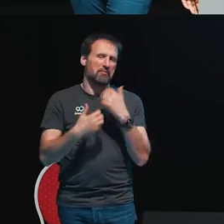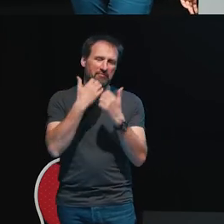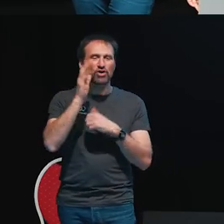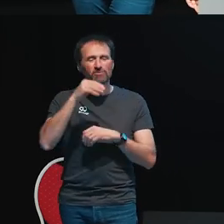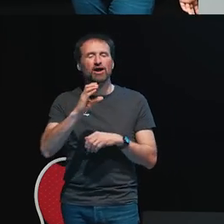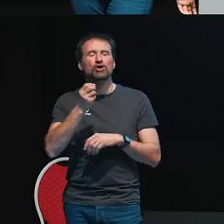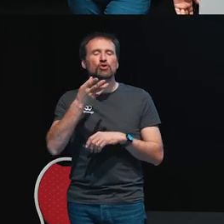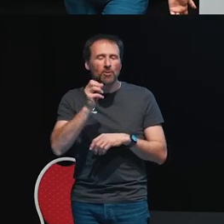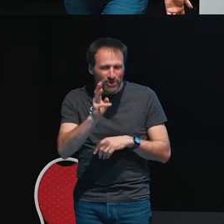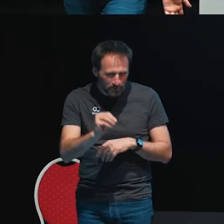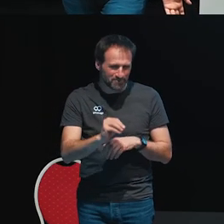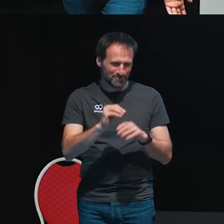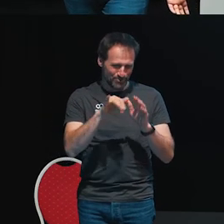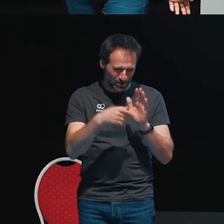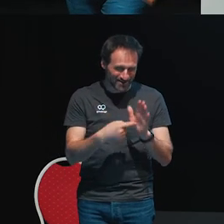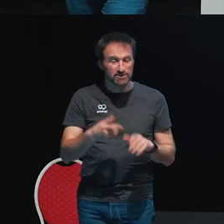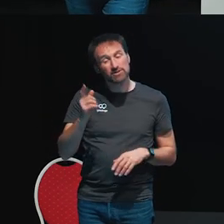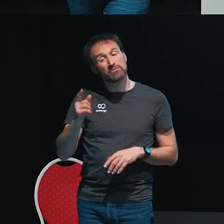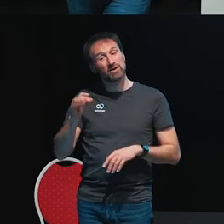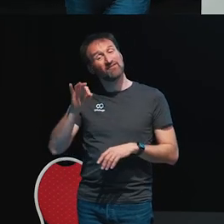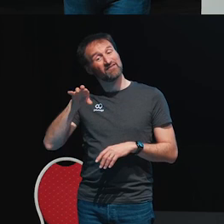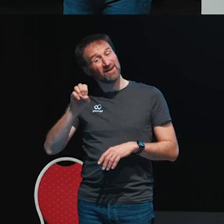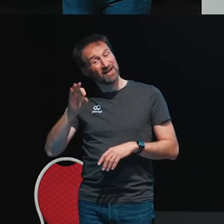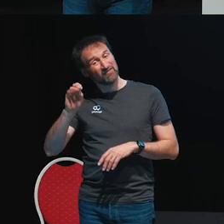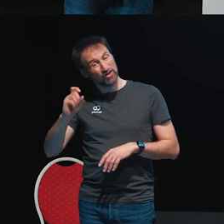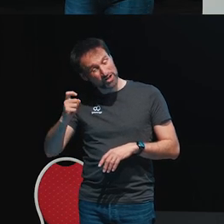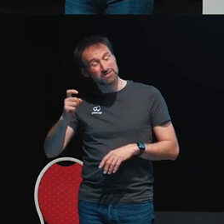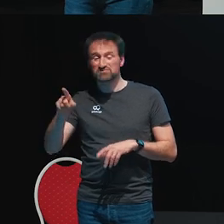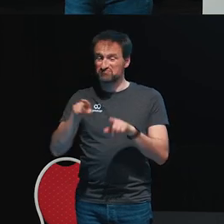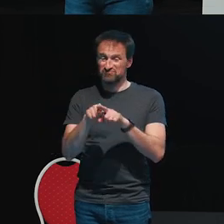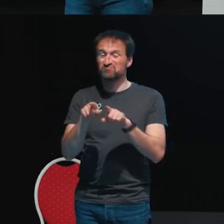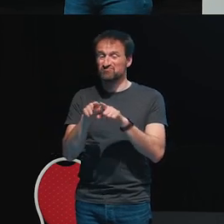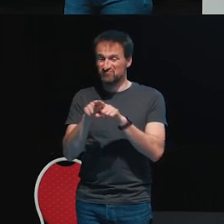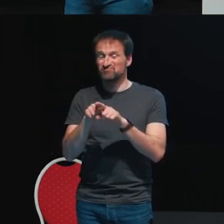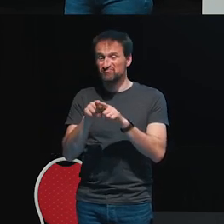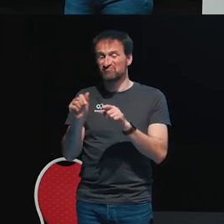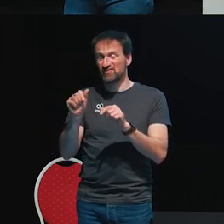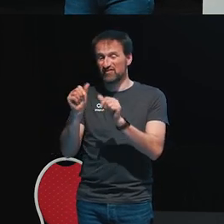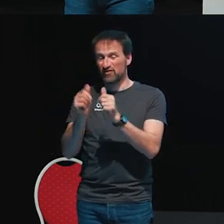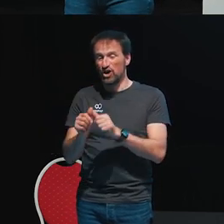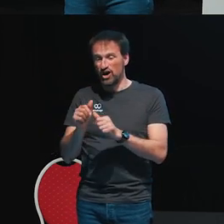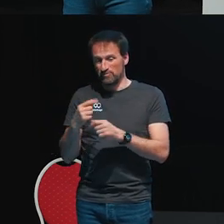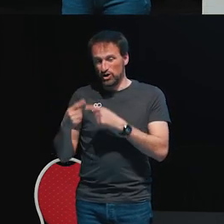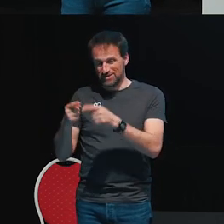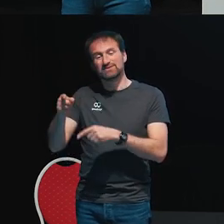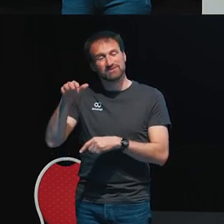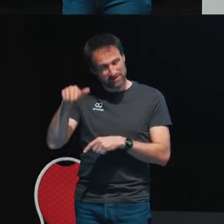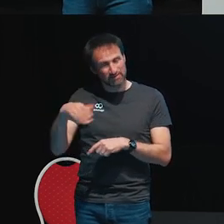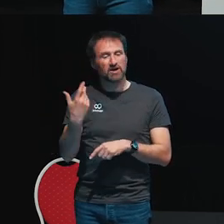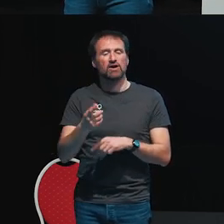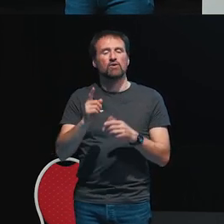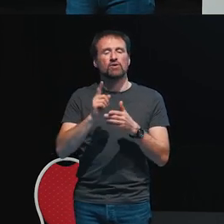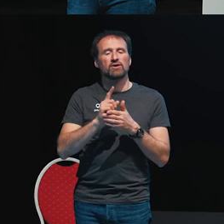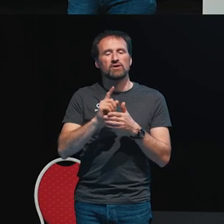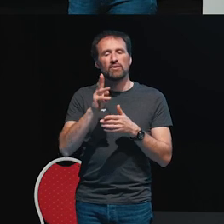project. Firefox used a similar kind of process. They also have a wiki entry that describes the process,